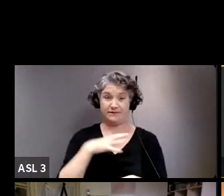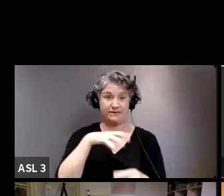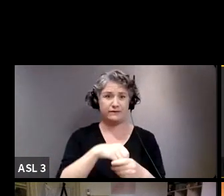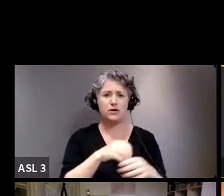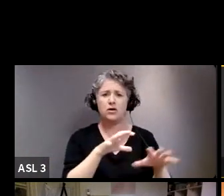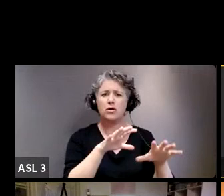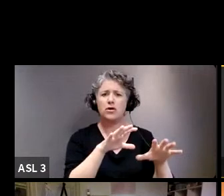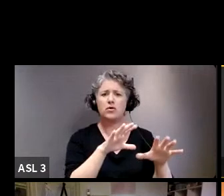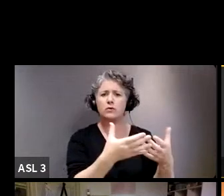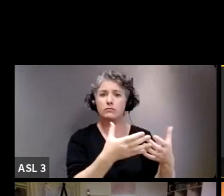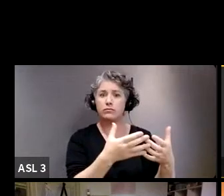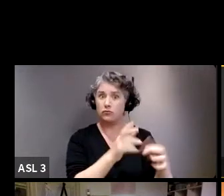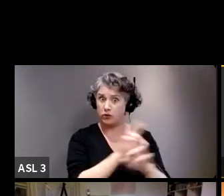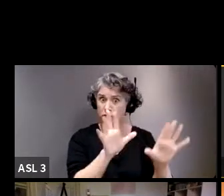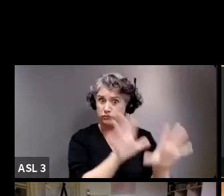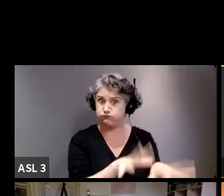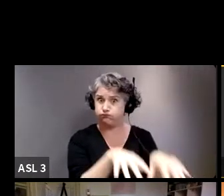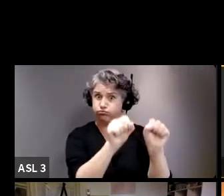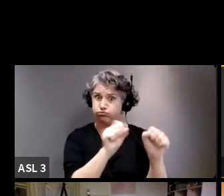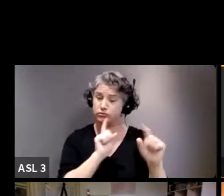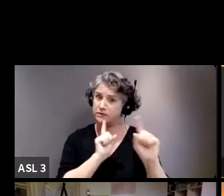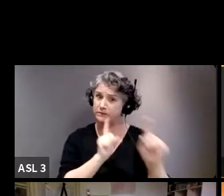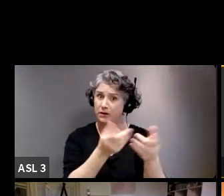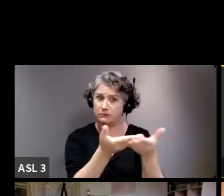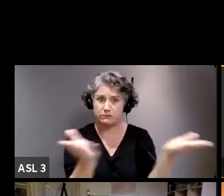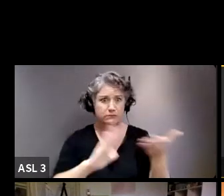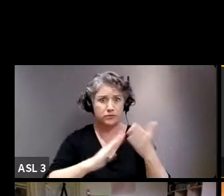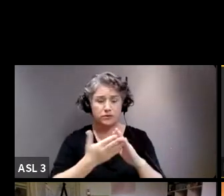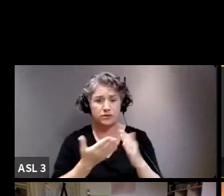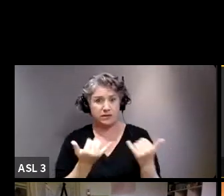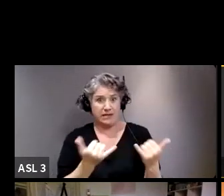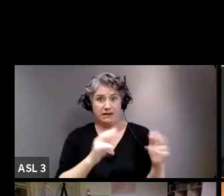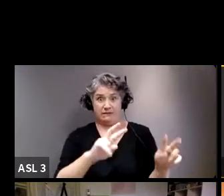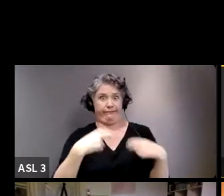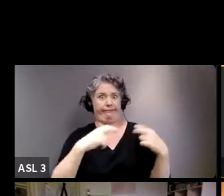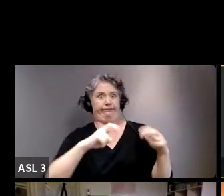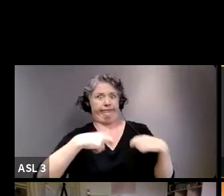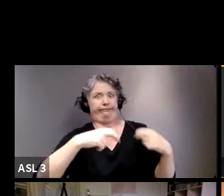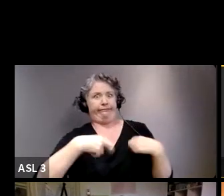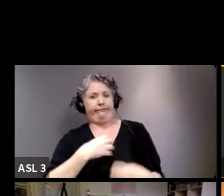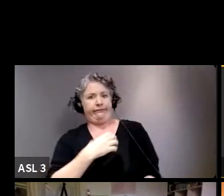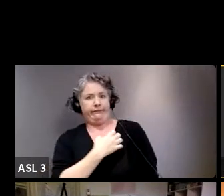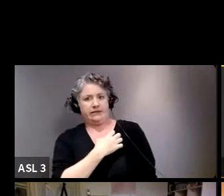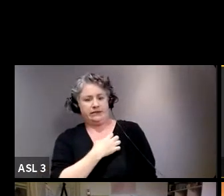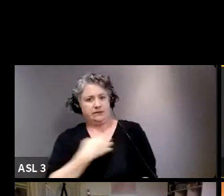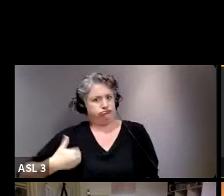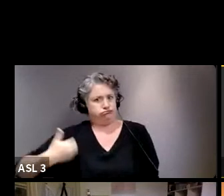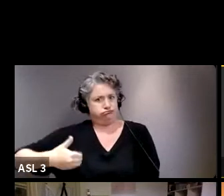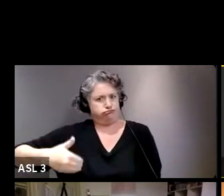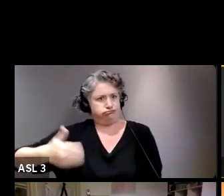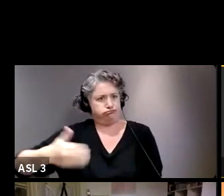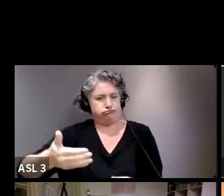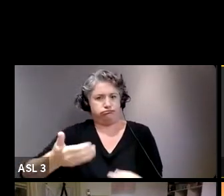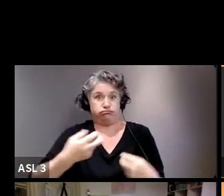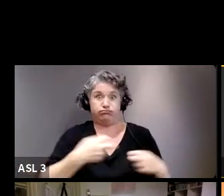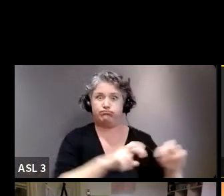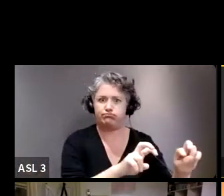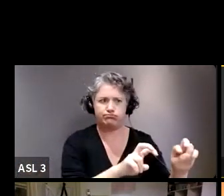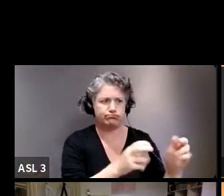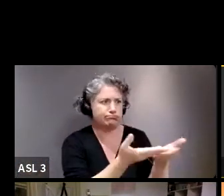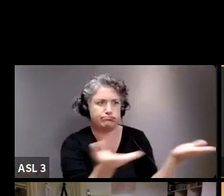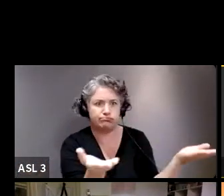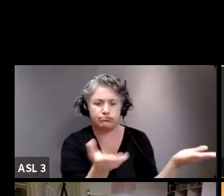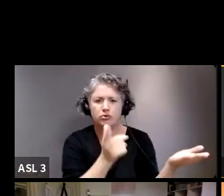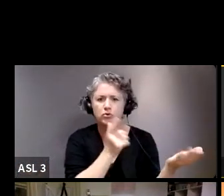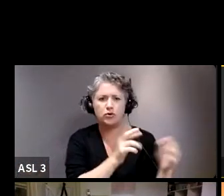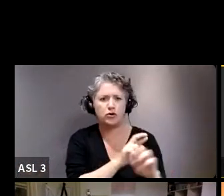that responsibility over so that the police currently it's falling in the police's lap and um and arguments can be made on both sides